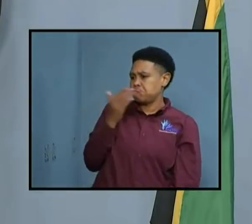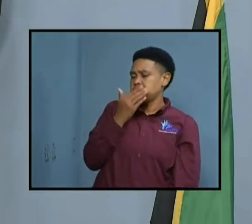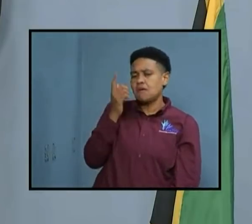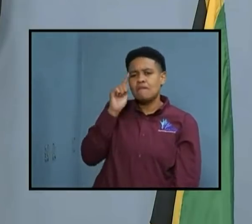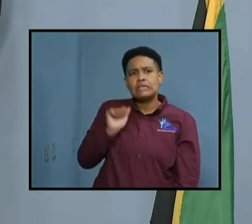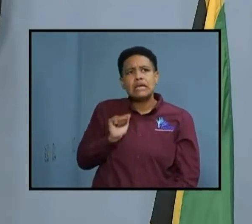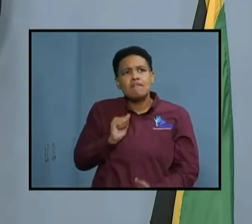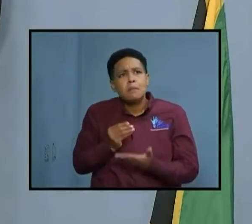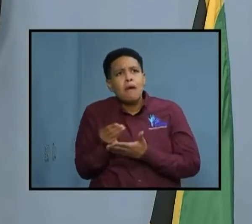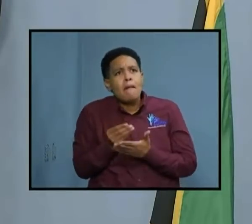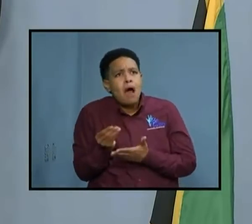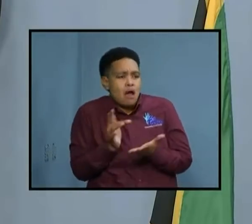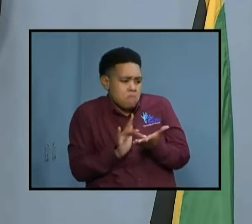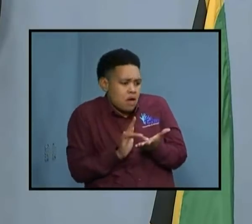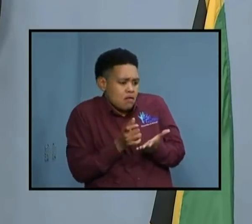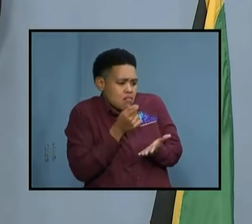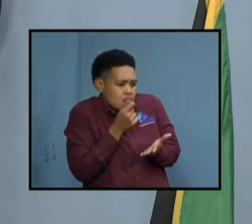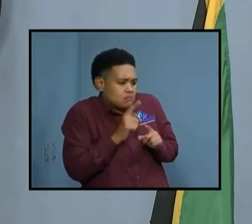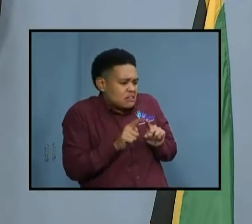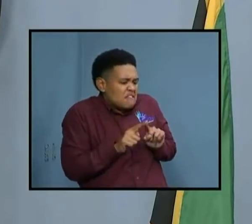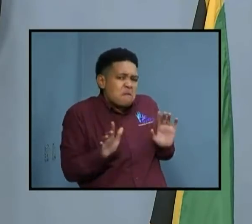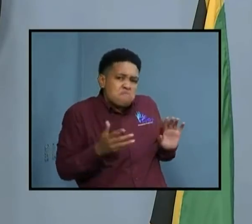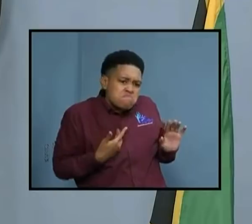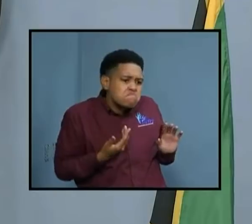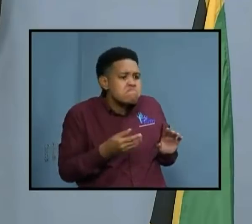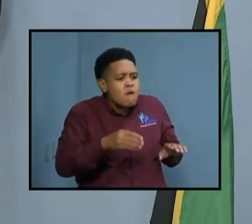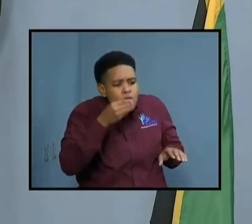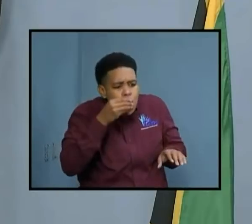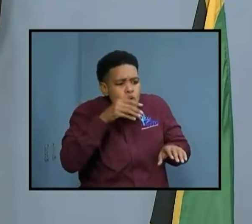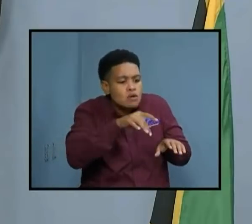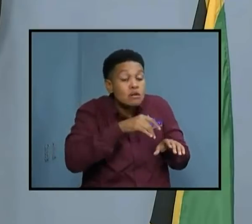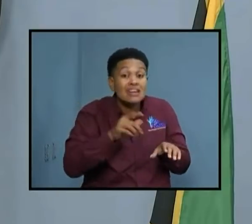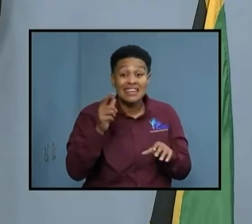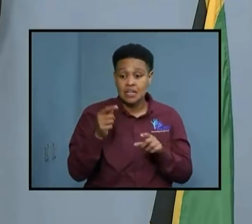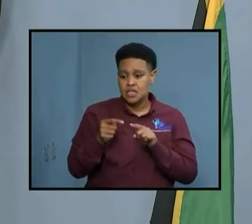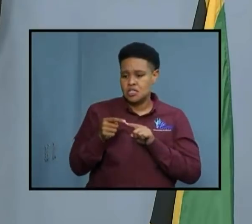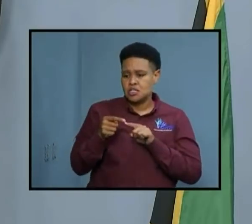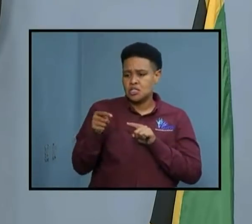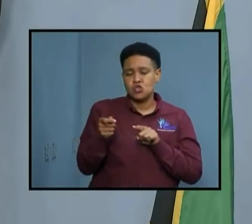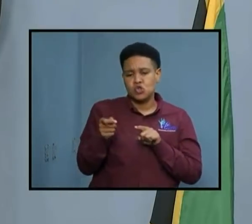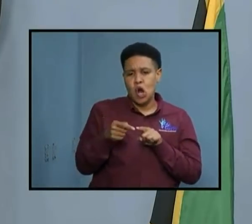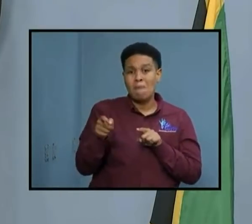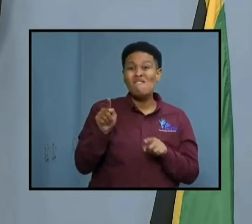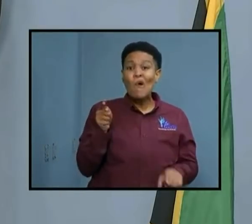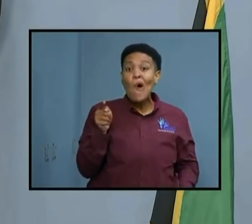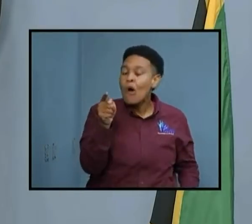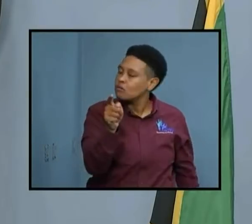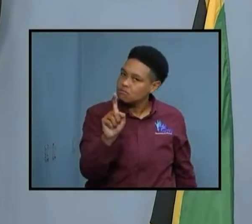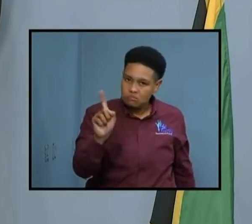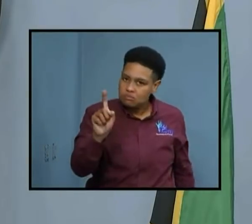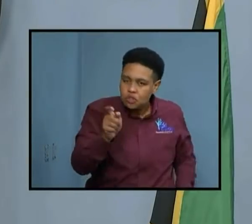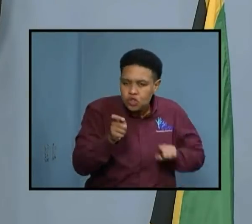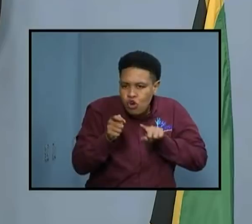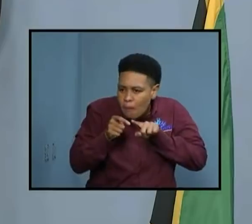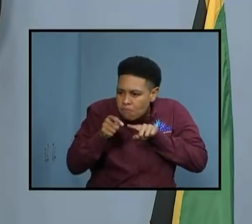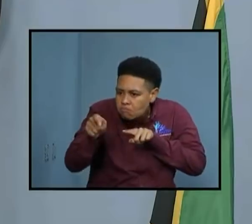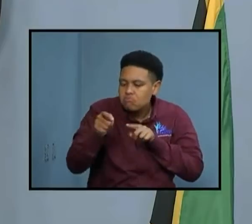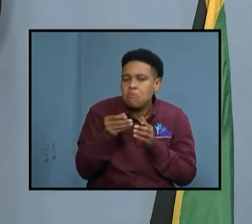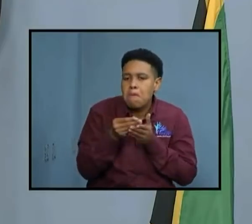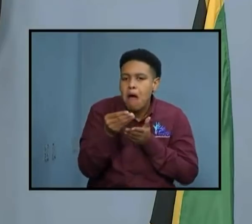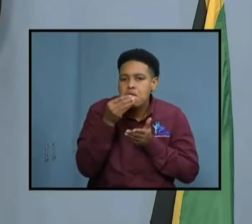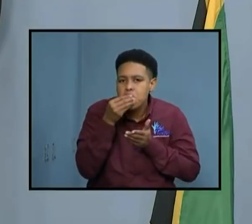life, which means that they can leave home to go to the closest practicable location for the purposes of obtaining food,